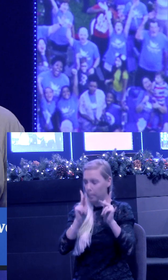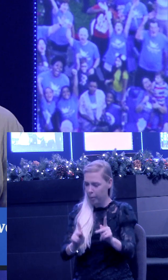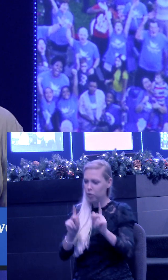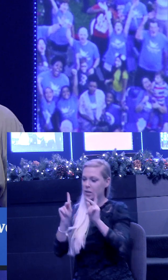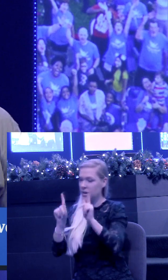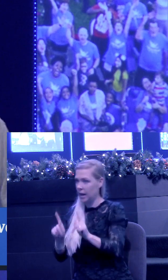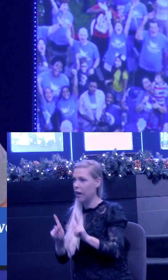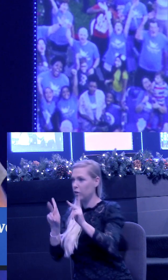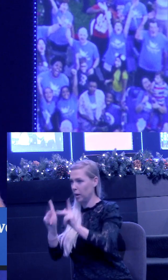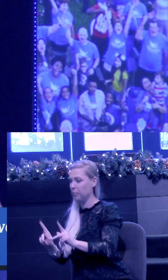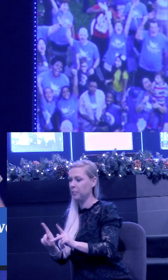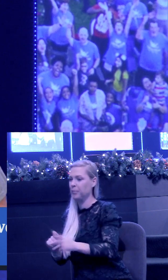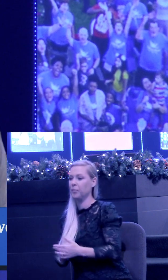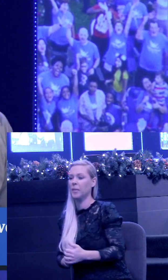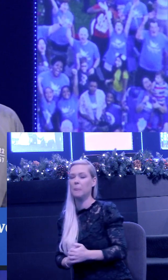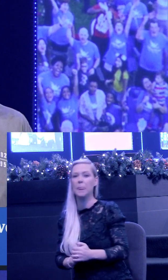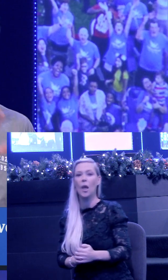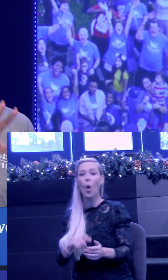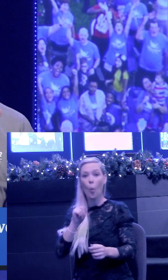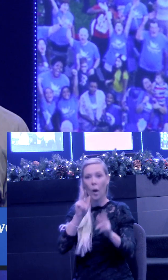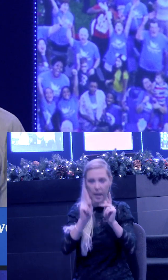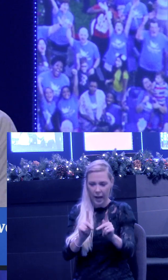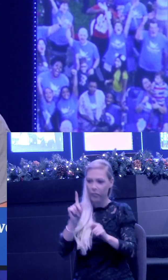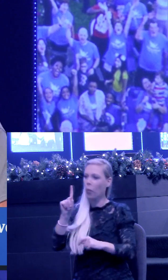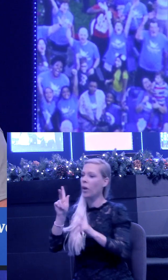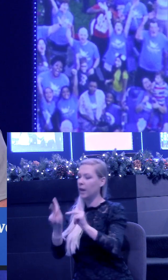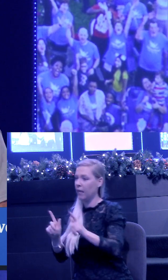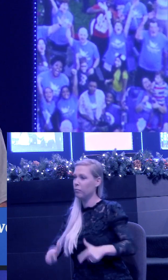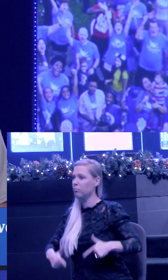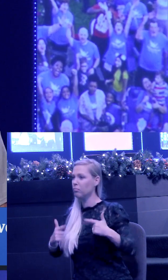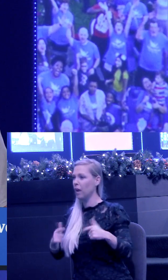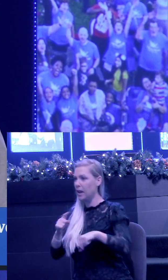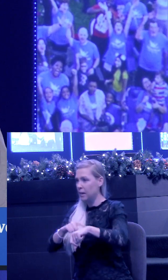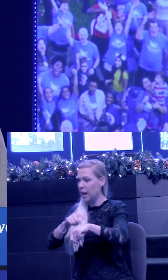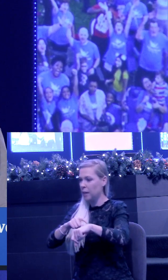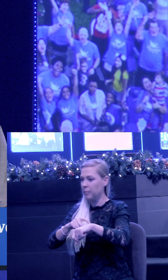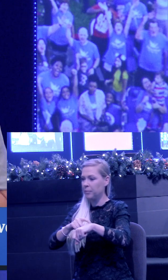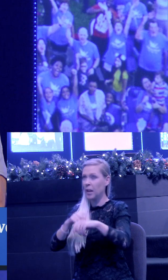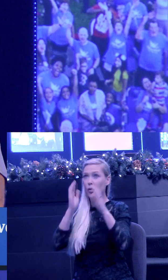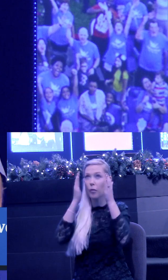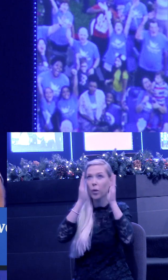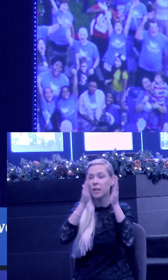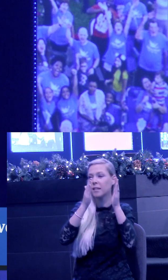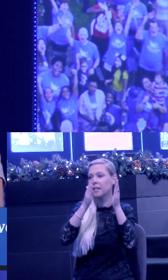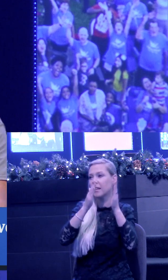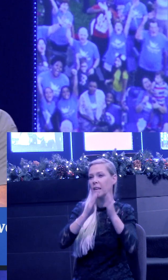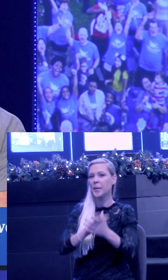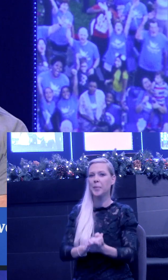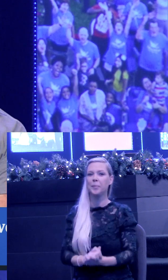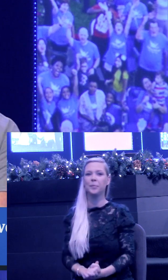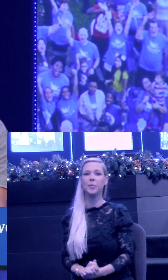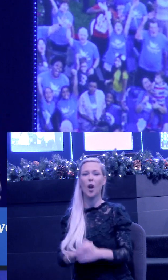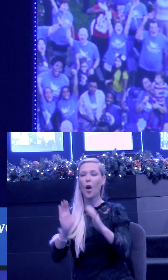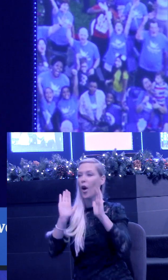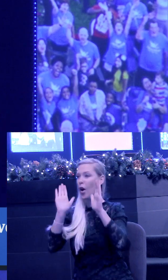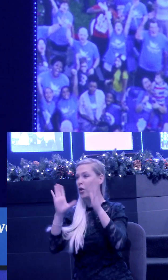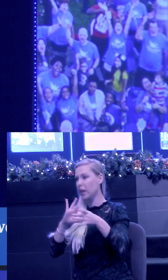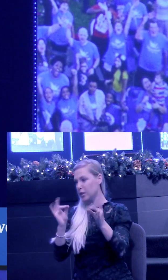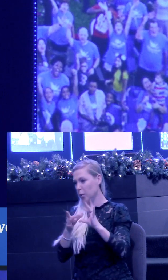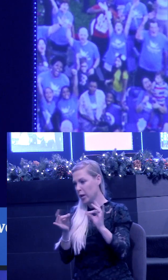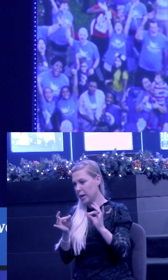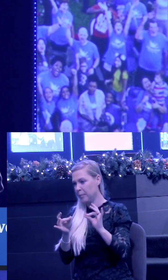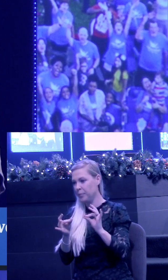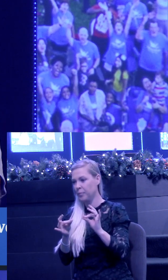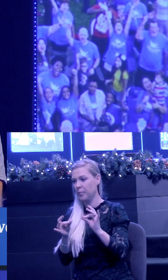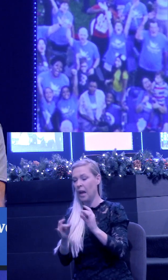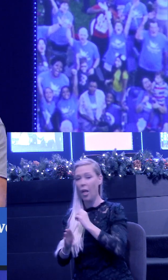a big vision, but it's one life, one life, one life, one life at a time. That's what our vision is. This is a great story. It was